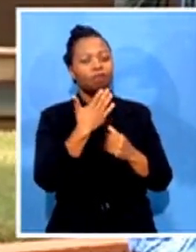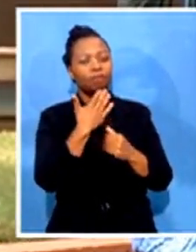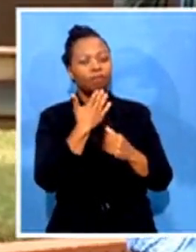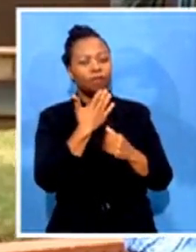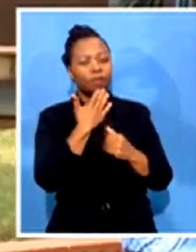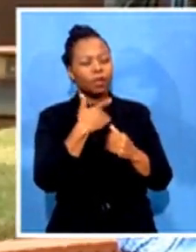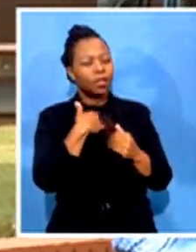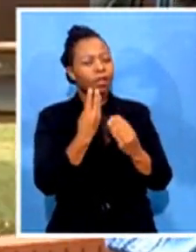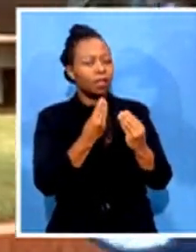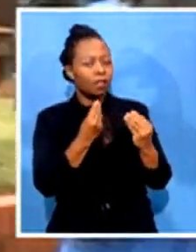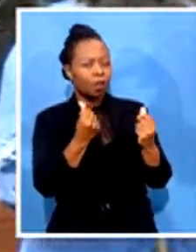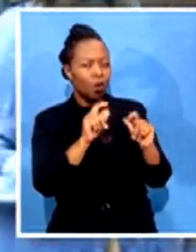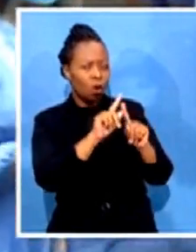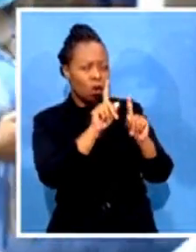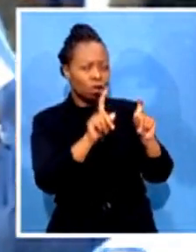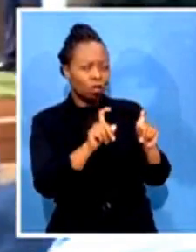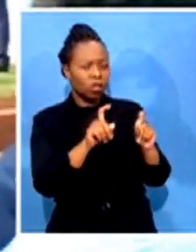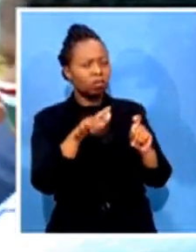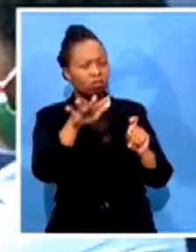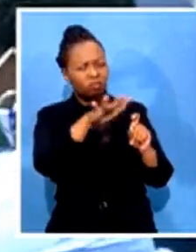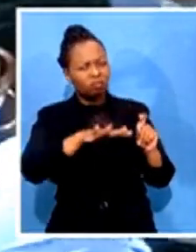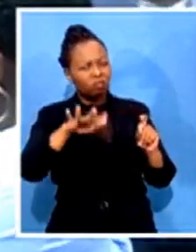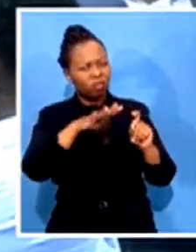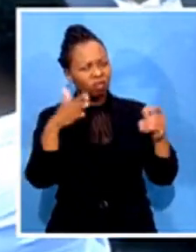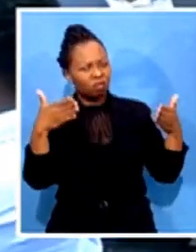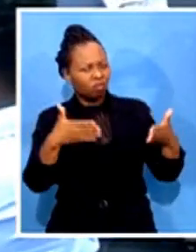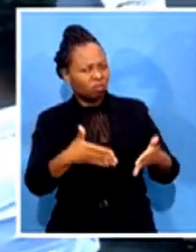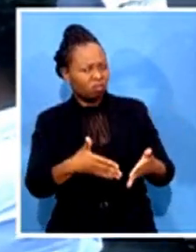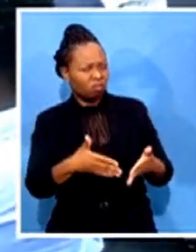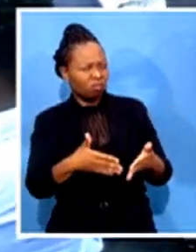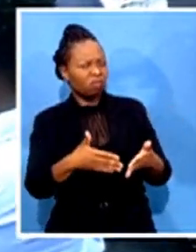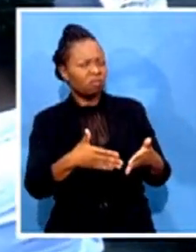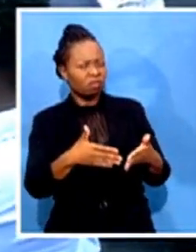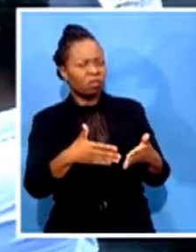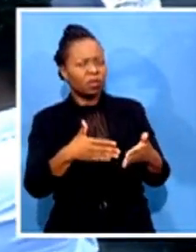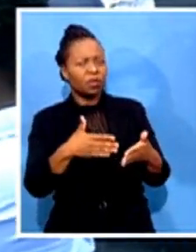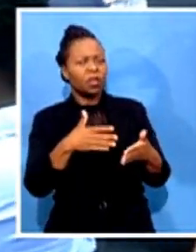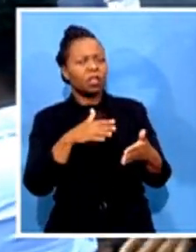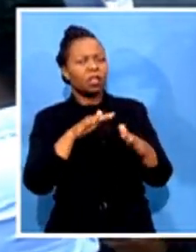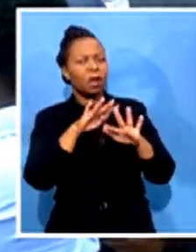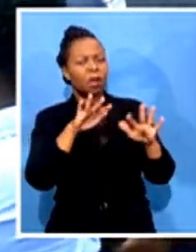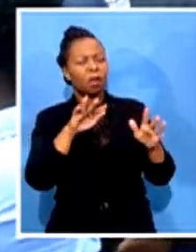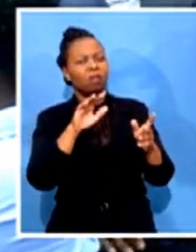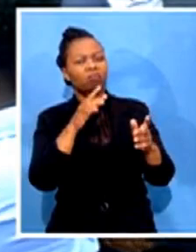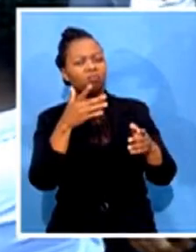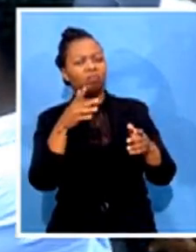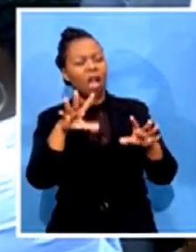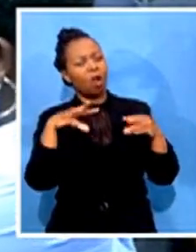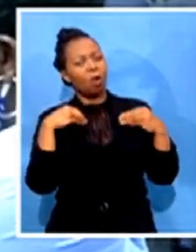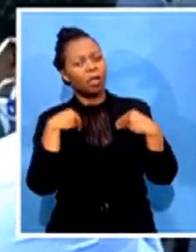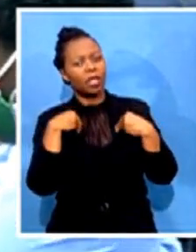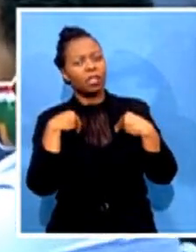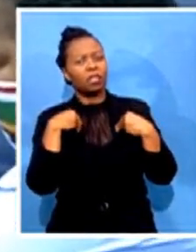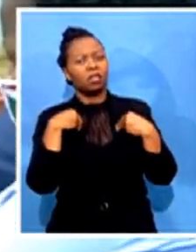Showgrounds and some hospitals that were converted to accommodate the patients of COVID-19. As the province,